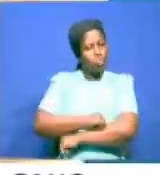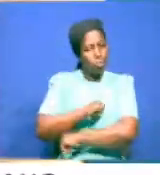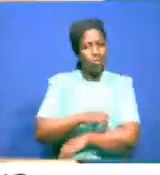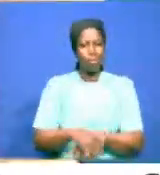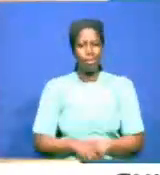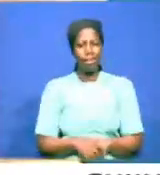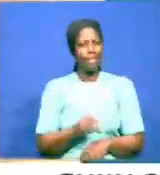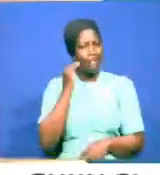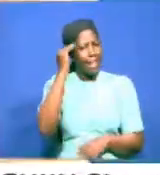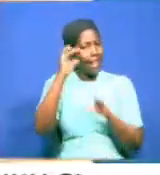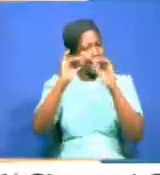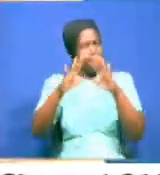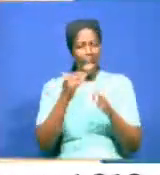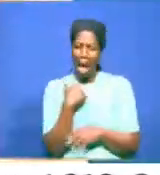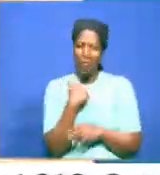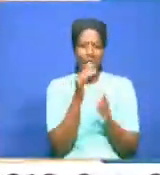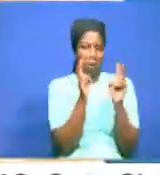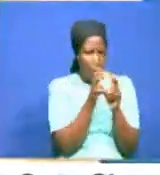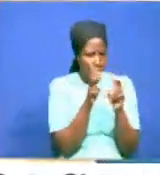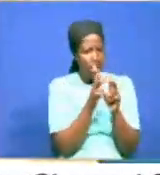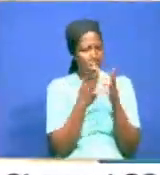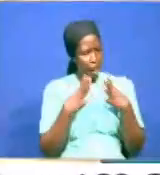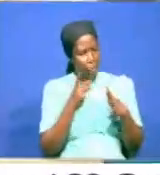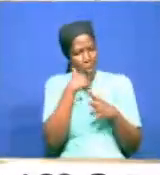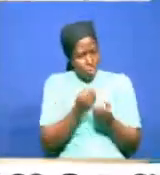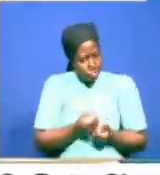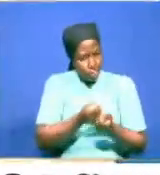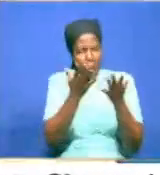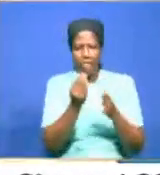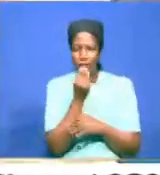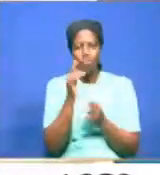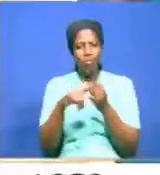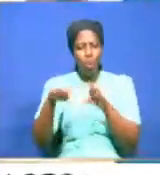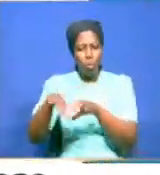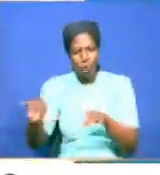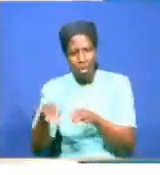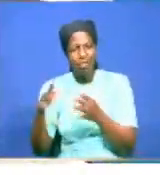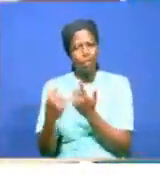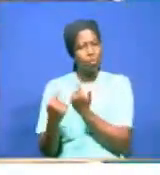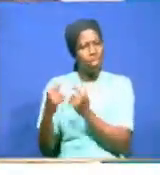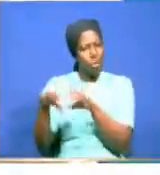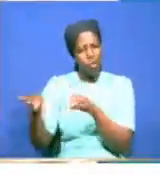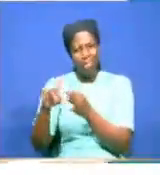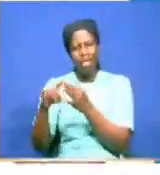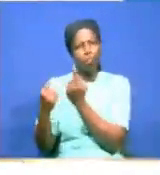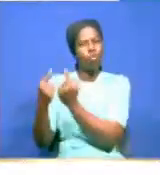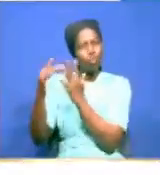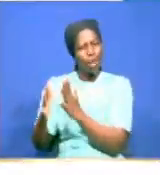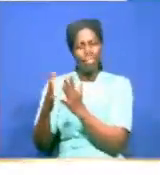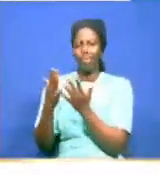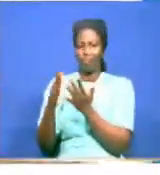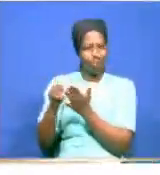people, those who supplied food, those who supplied wood, those who did whatever, the cooks and all that, so that they are